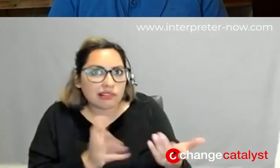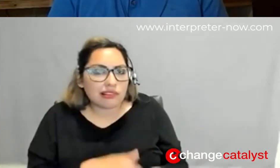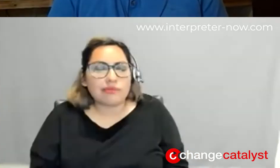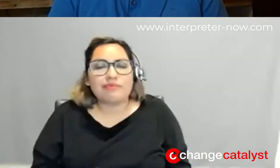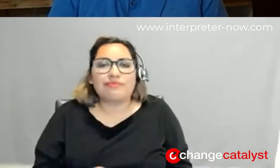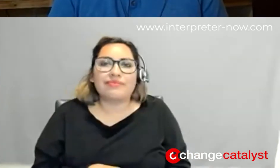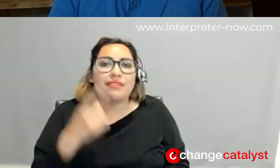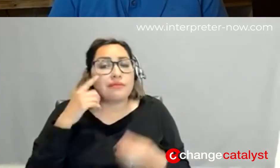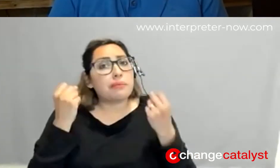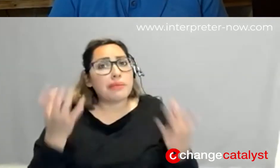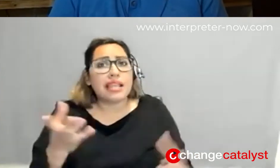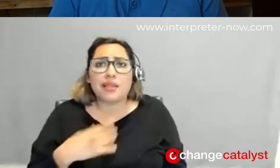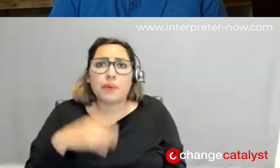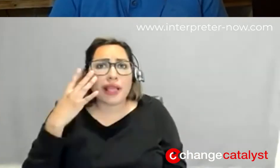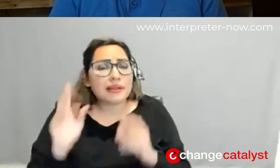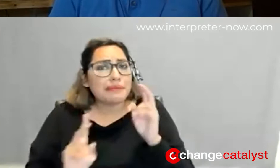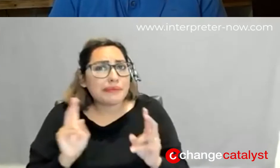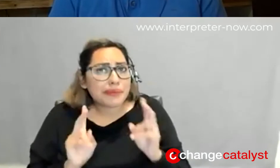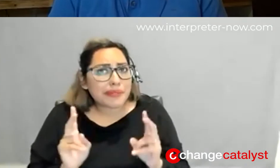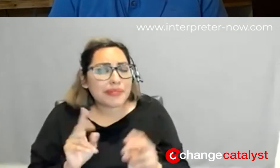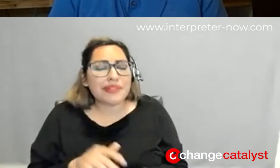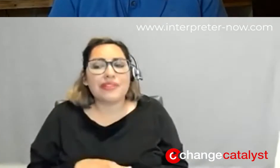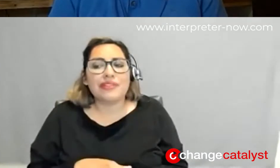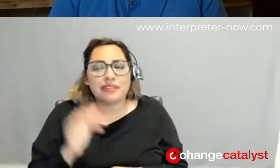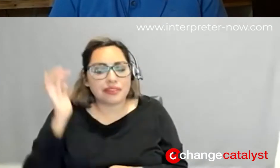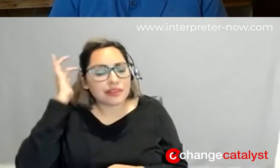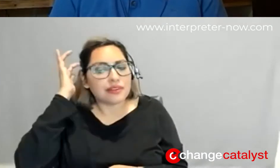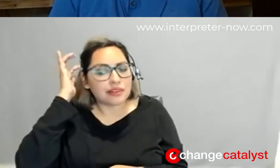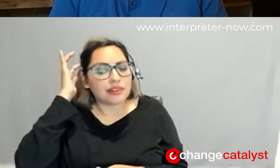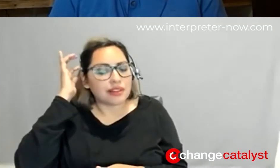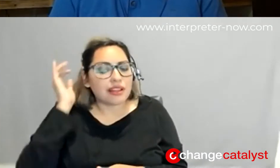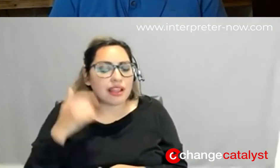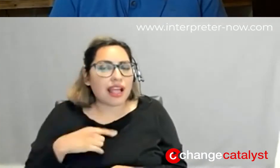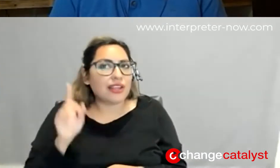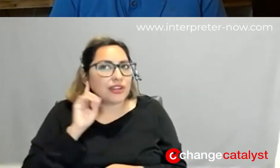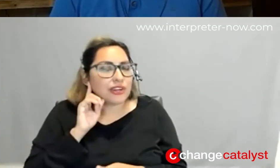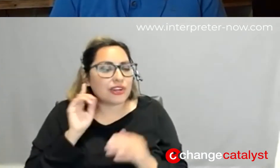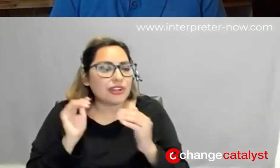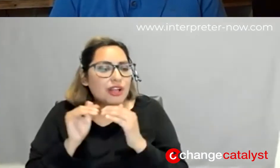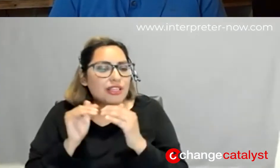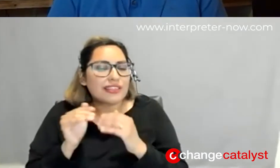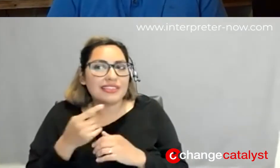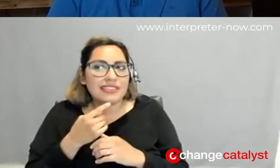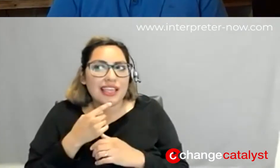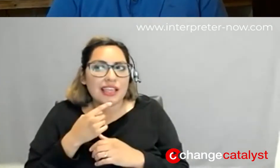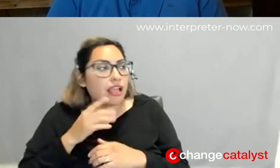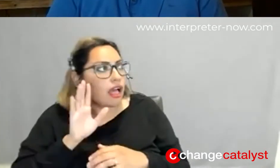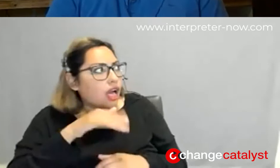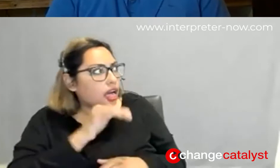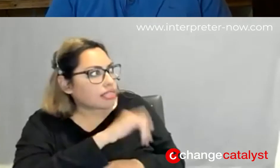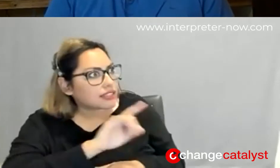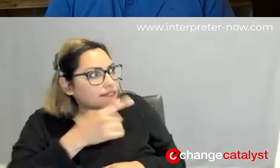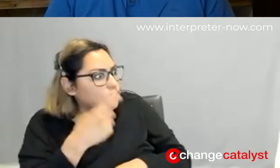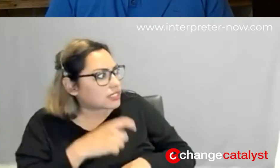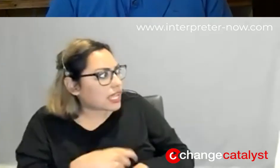for a lot of white people and others, I heard colleagues say, that's the first time I've ever